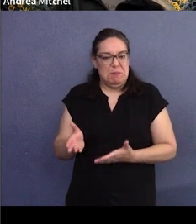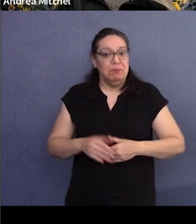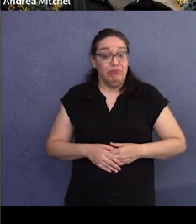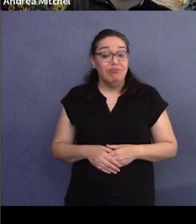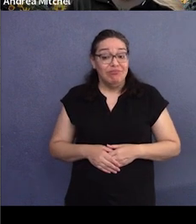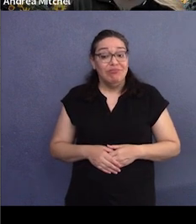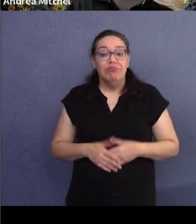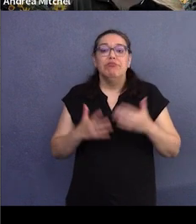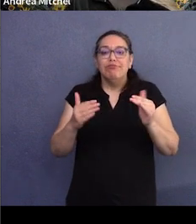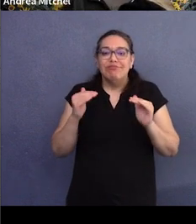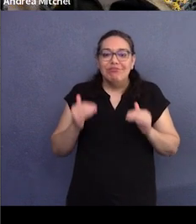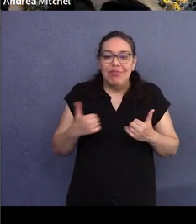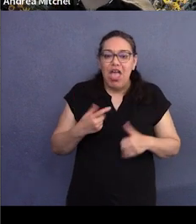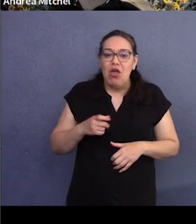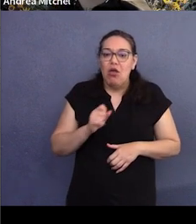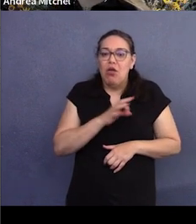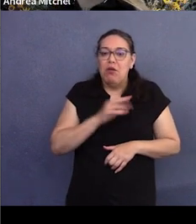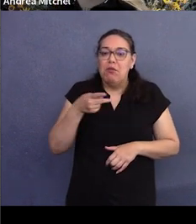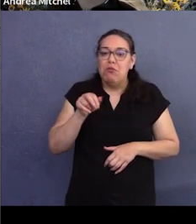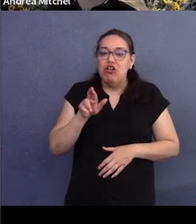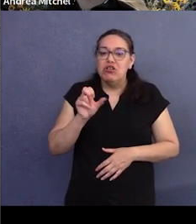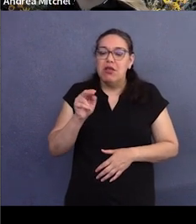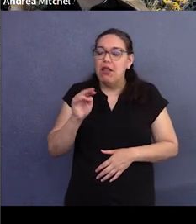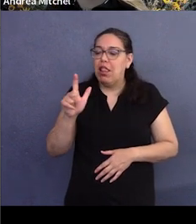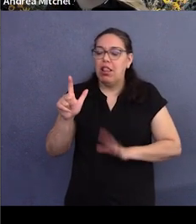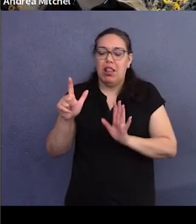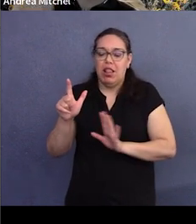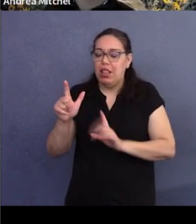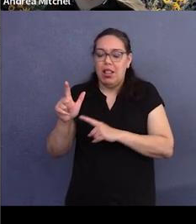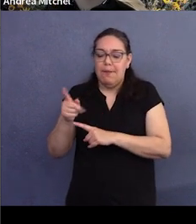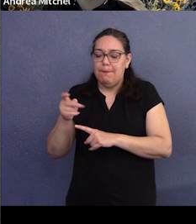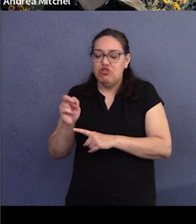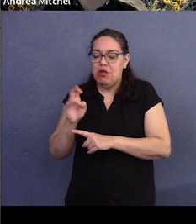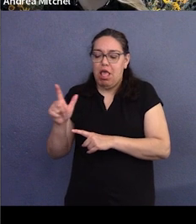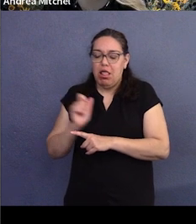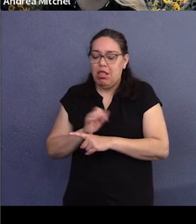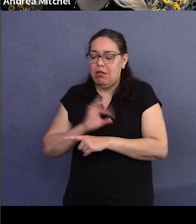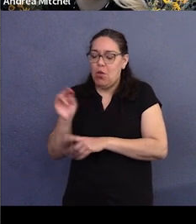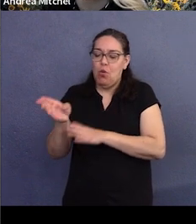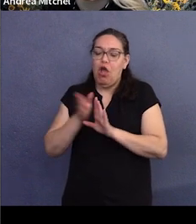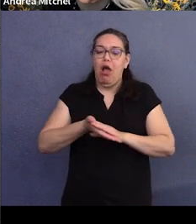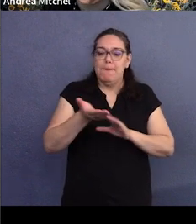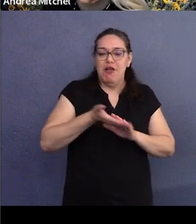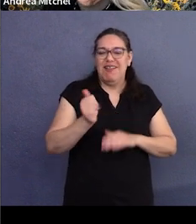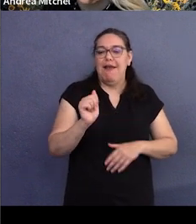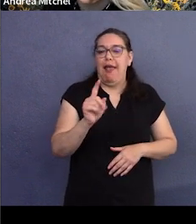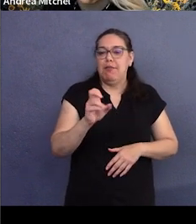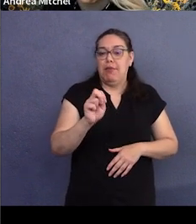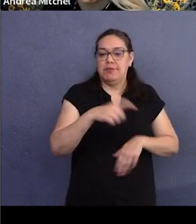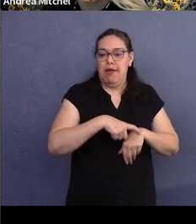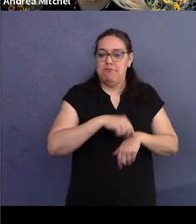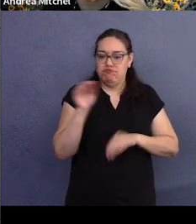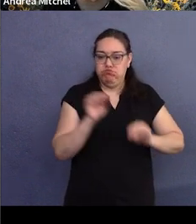So then you get into personnel. Now what I did here, or I'm sorry, not personnel, operating or admin time. This is where I put in an executive